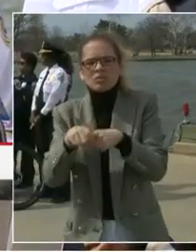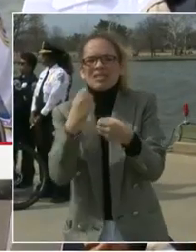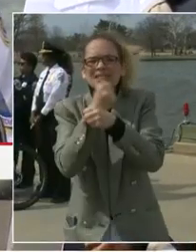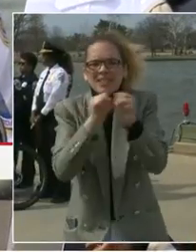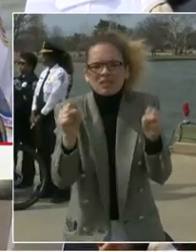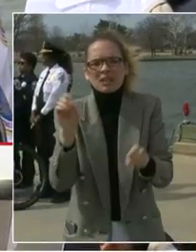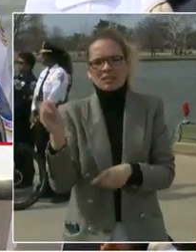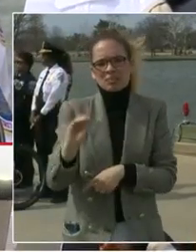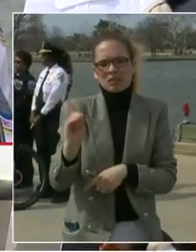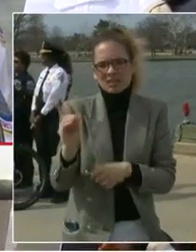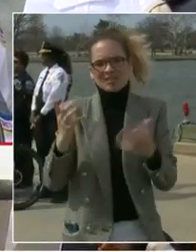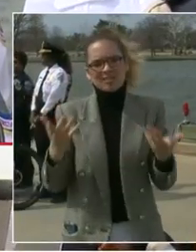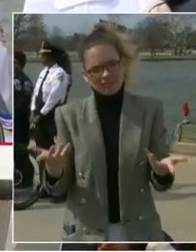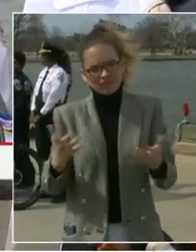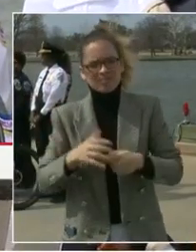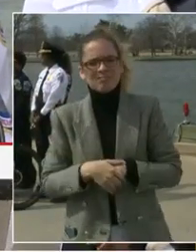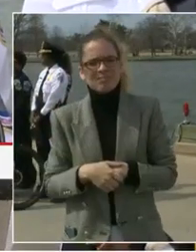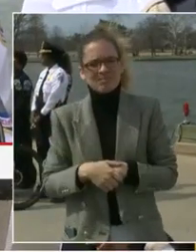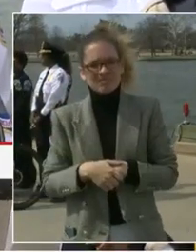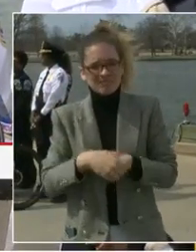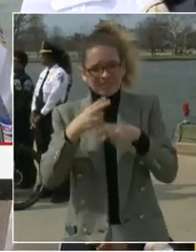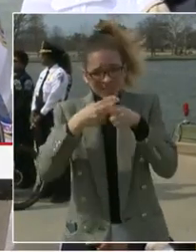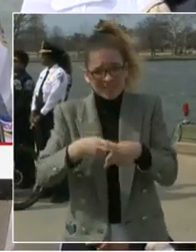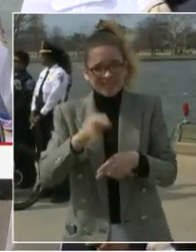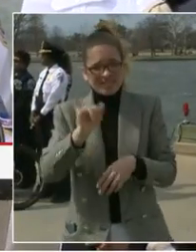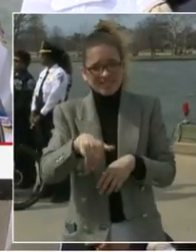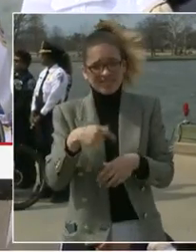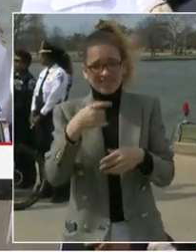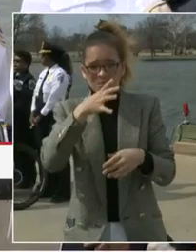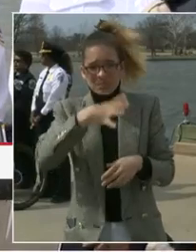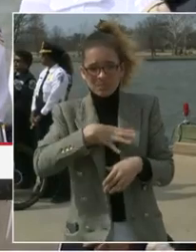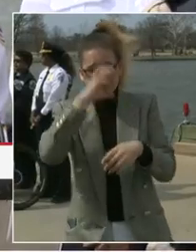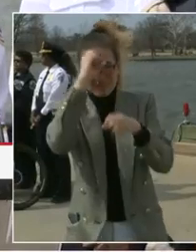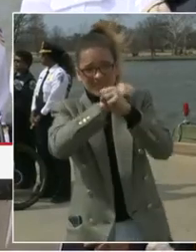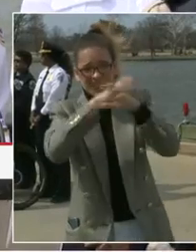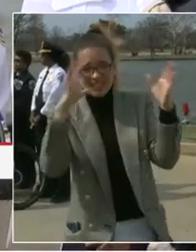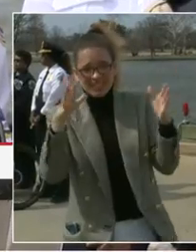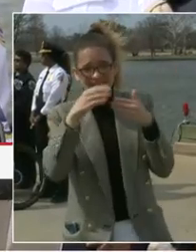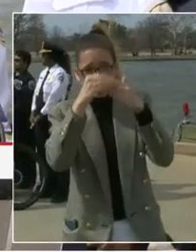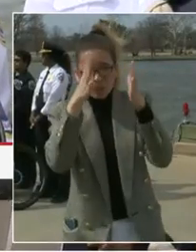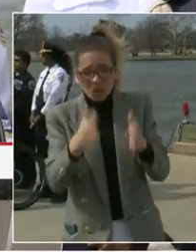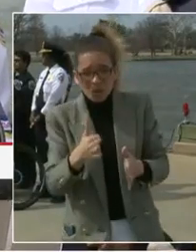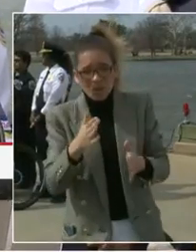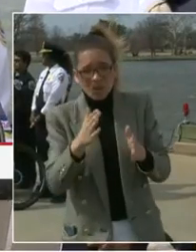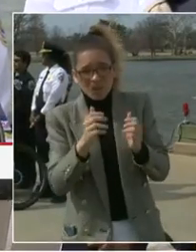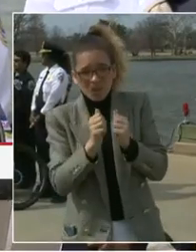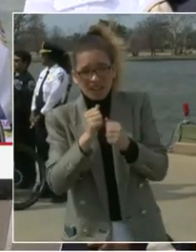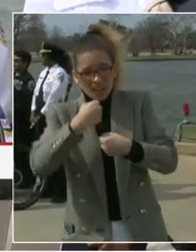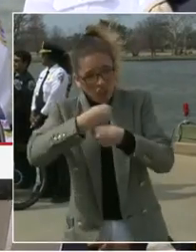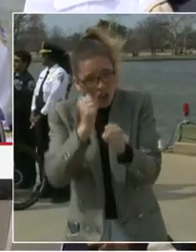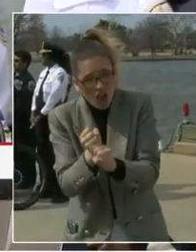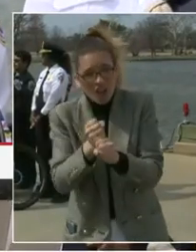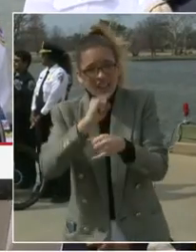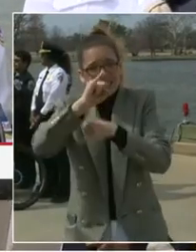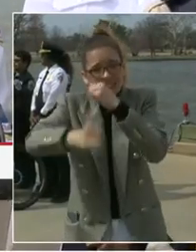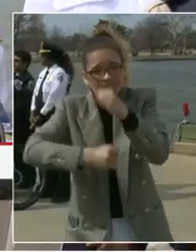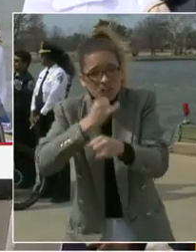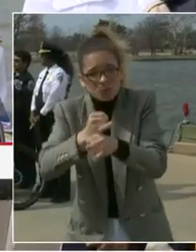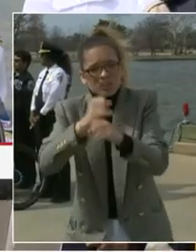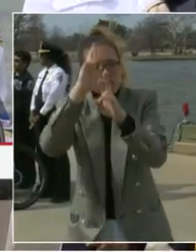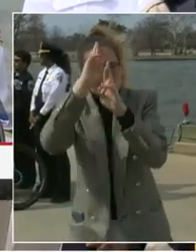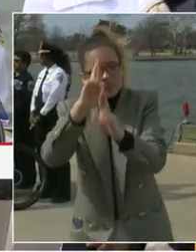upon. Did I mention that the person, this visionary leader that created an internationally respected office, was a